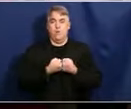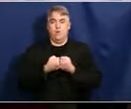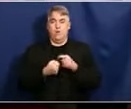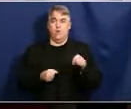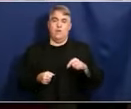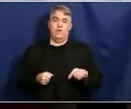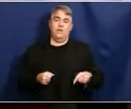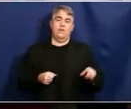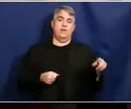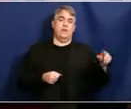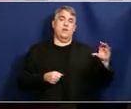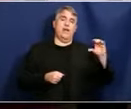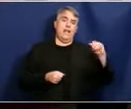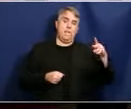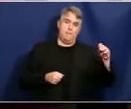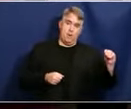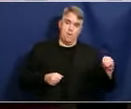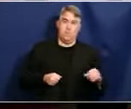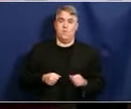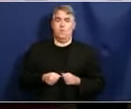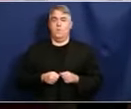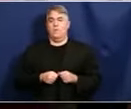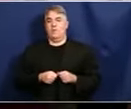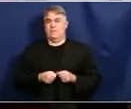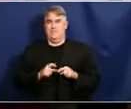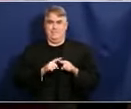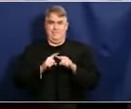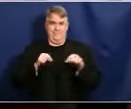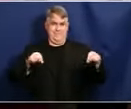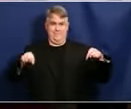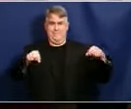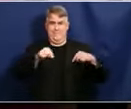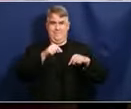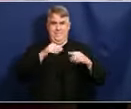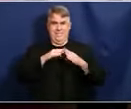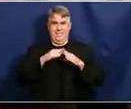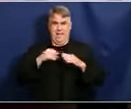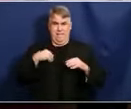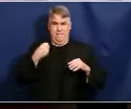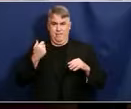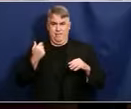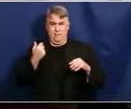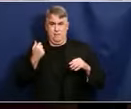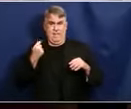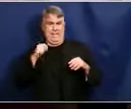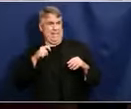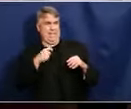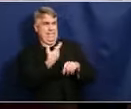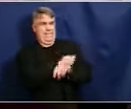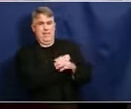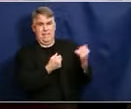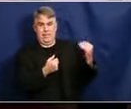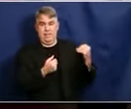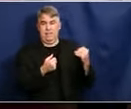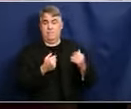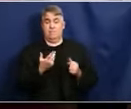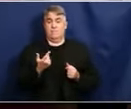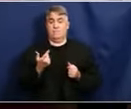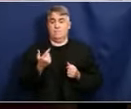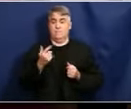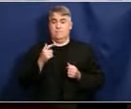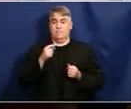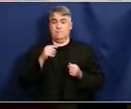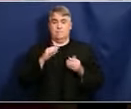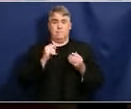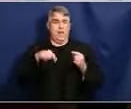Campo, Jacumba, Ranchita, and Warner Springs. And those were some of the top ones that were shared with us.